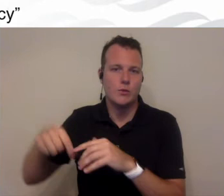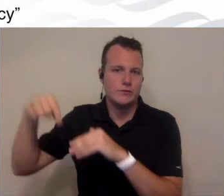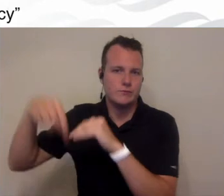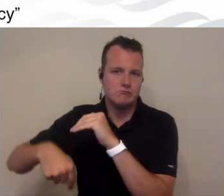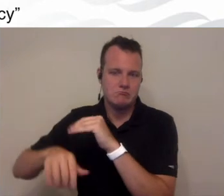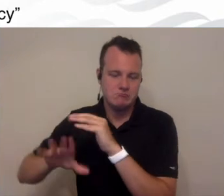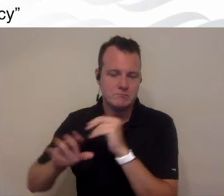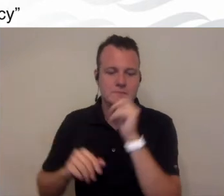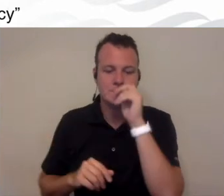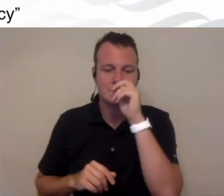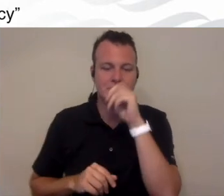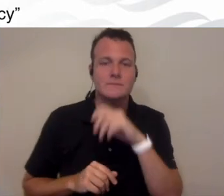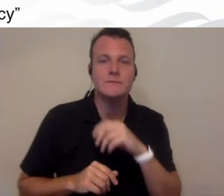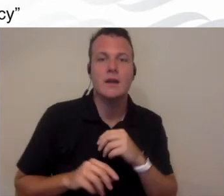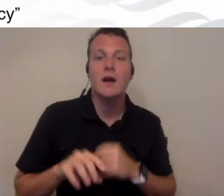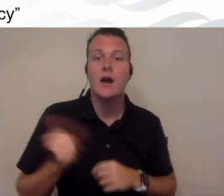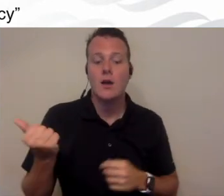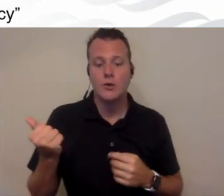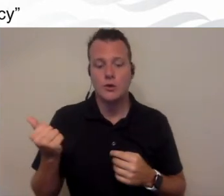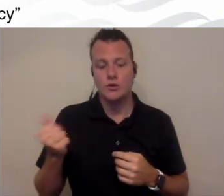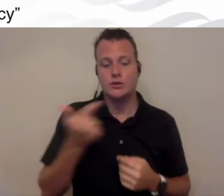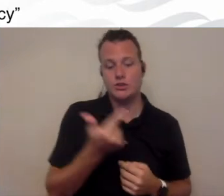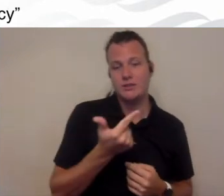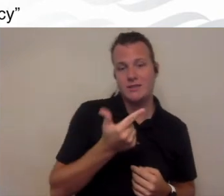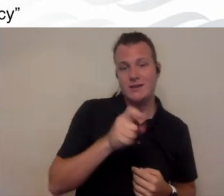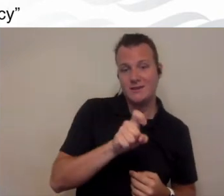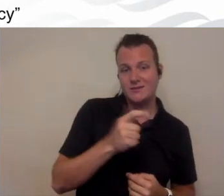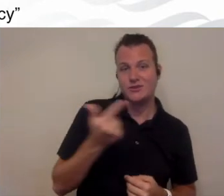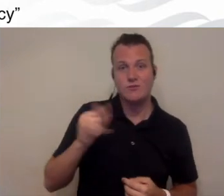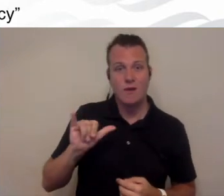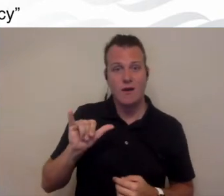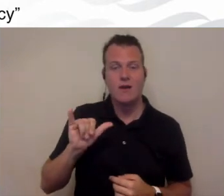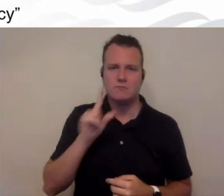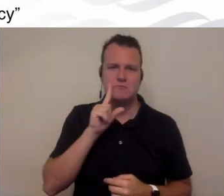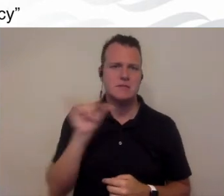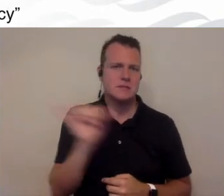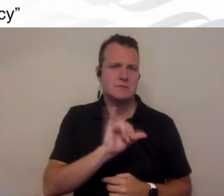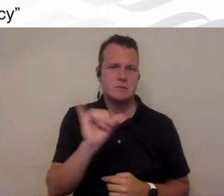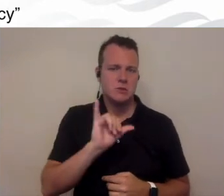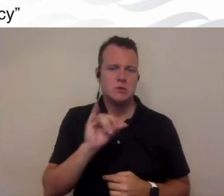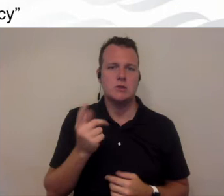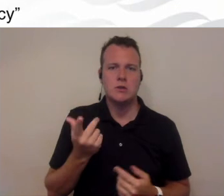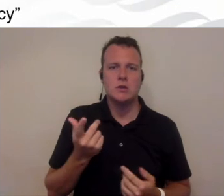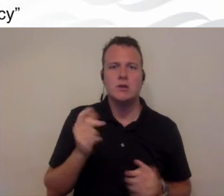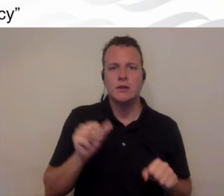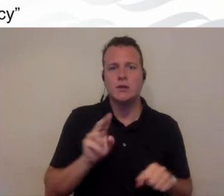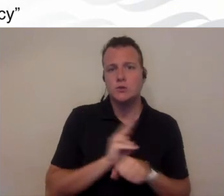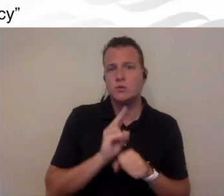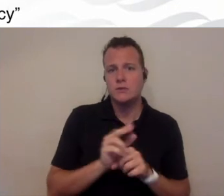Dr. Cavett will talk to you about that next week, so I don't want to get into too much detail. The